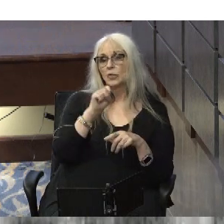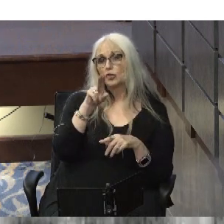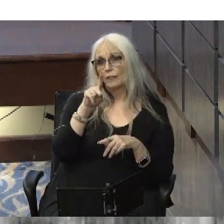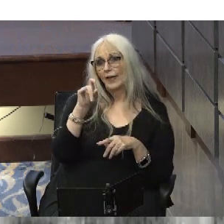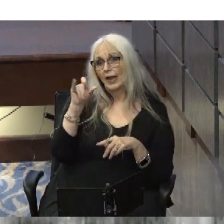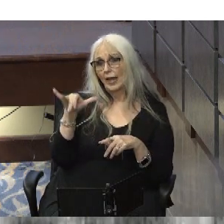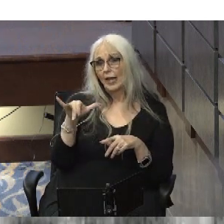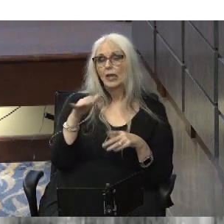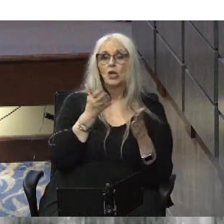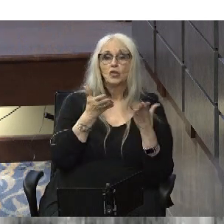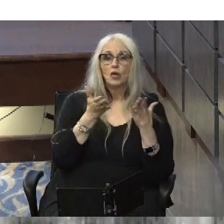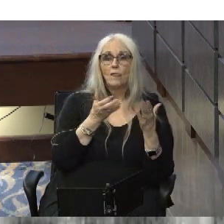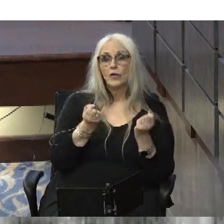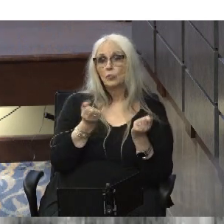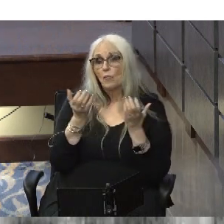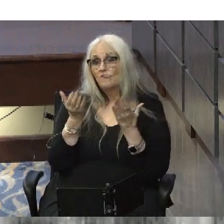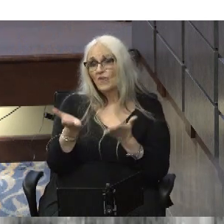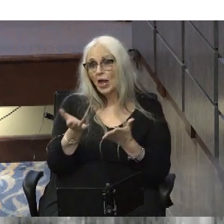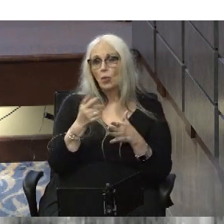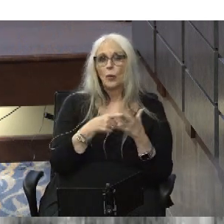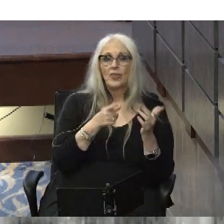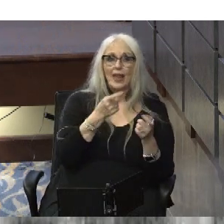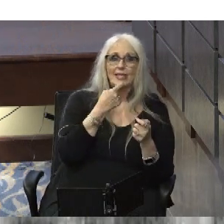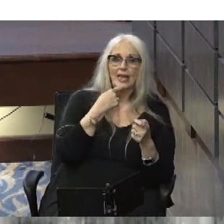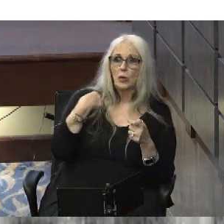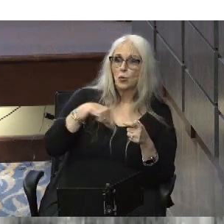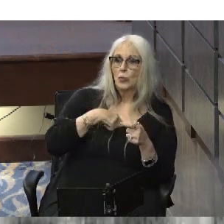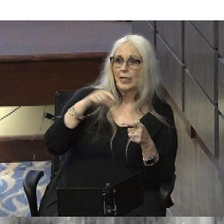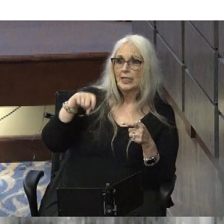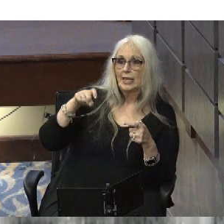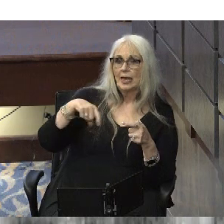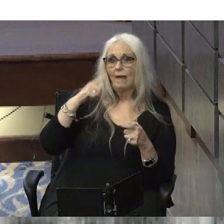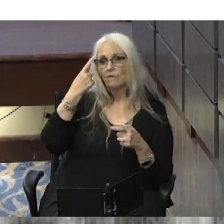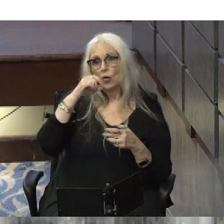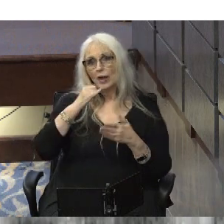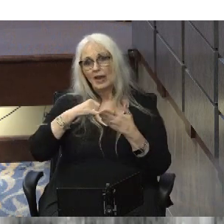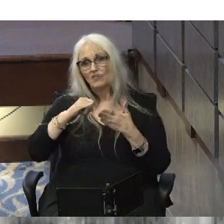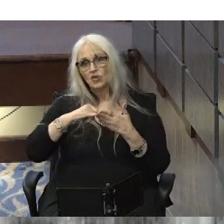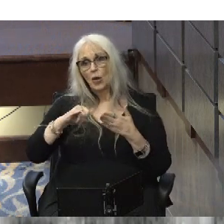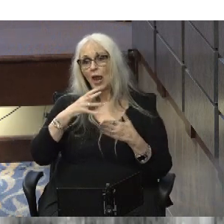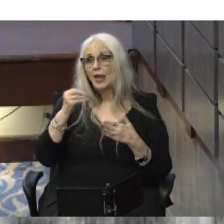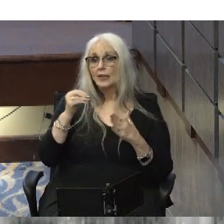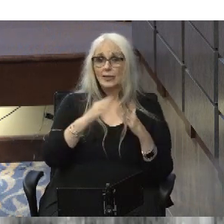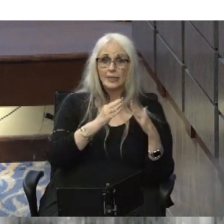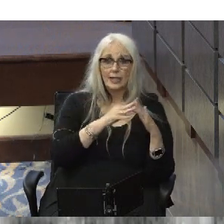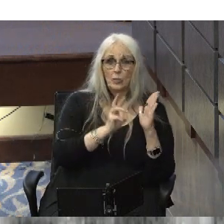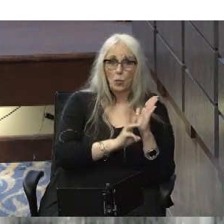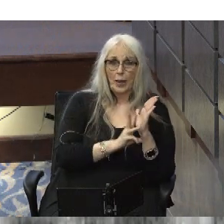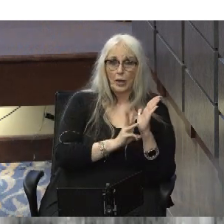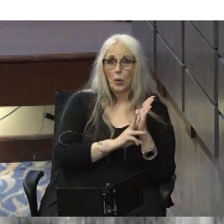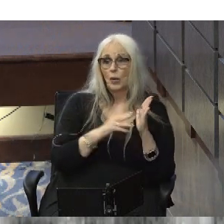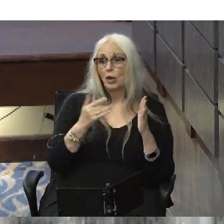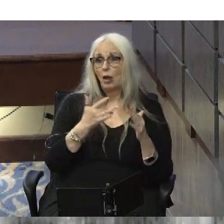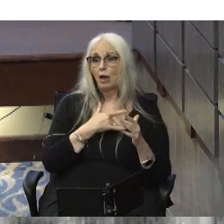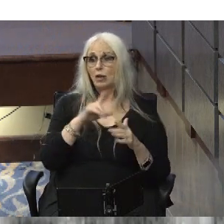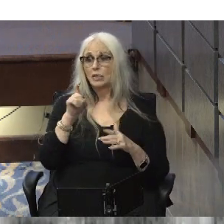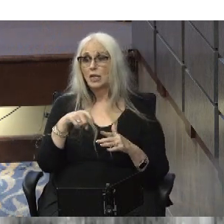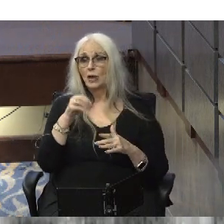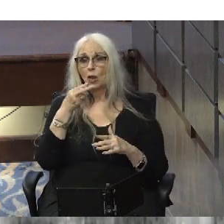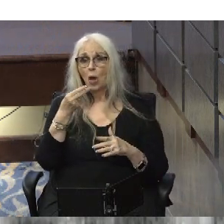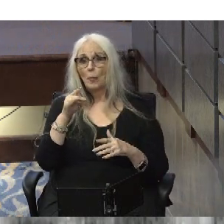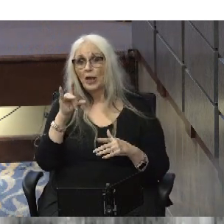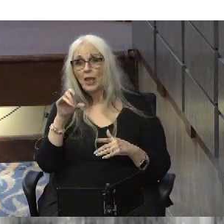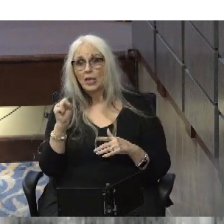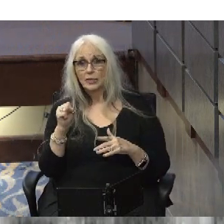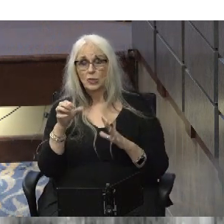service providers, what they say is needed in an inventory. And the City of Waco and the Heart of Texas Homeless